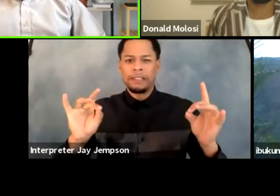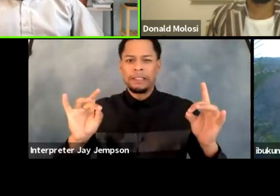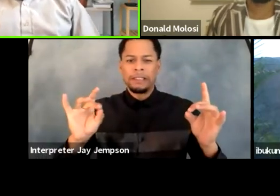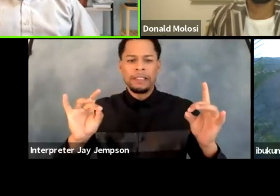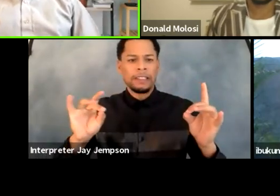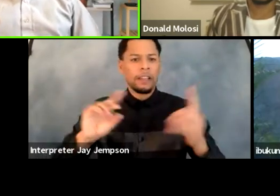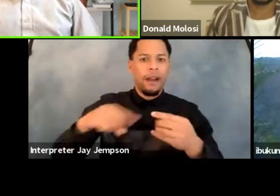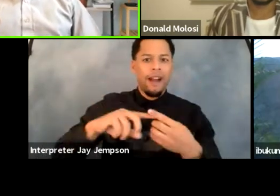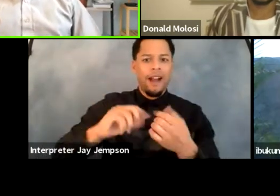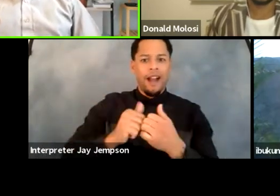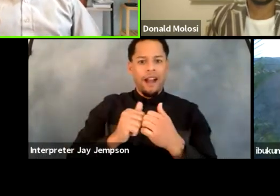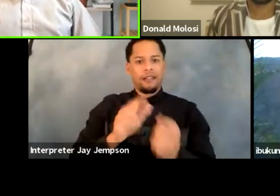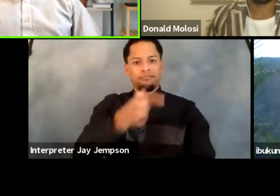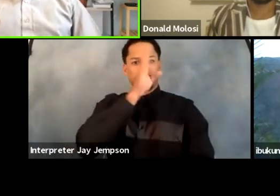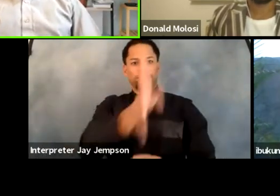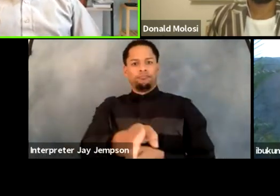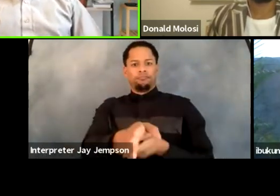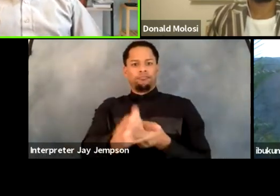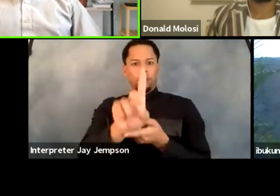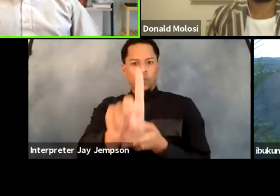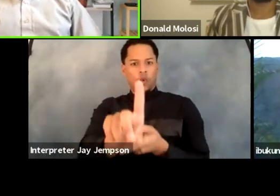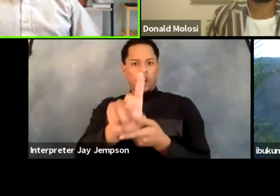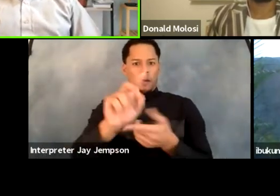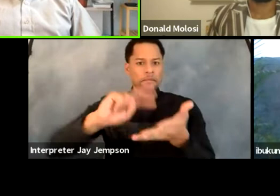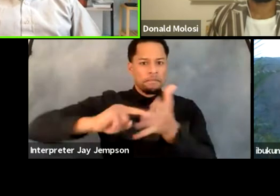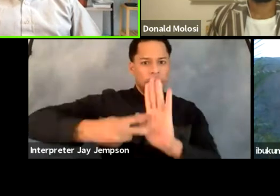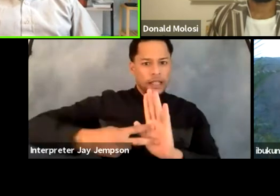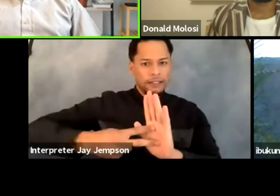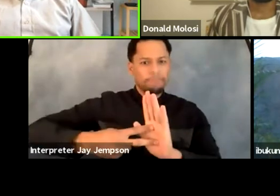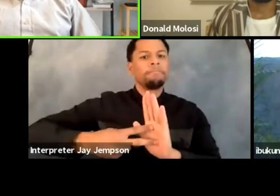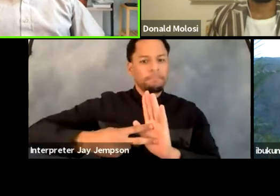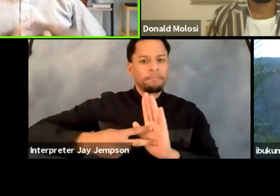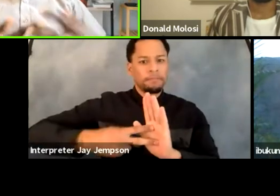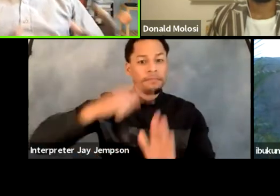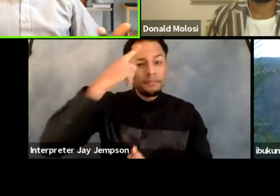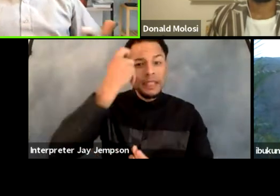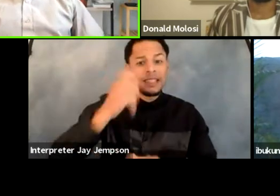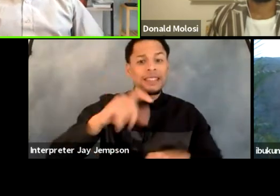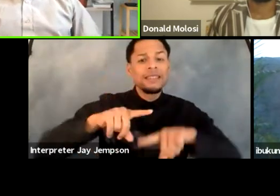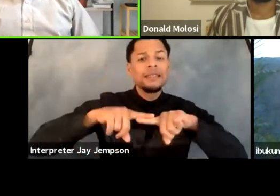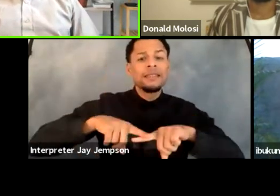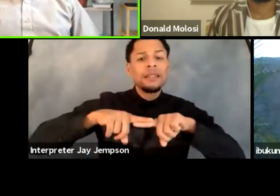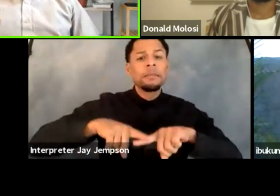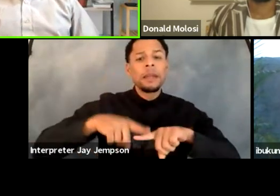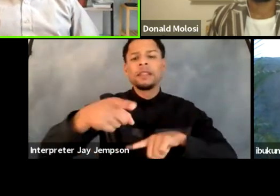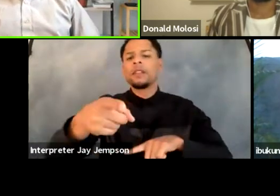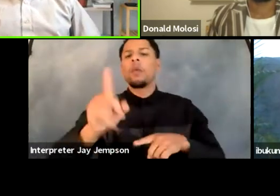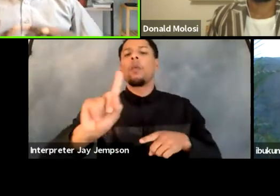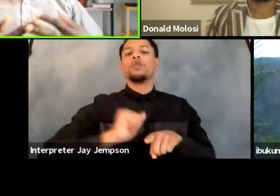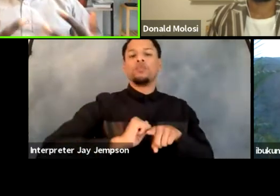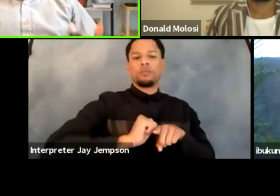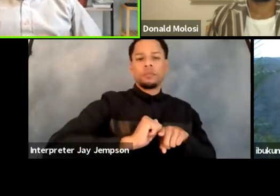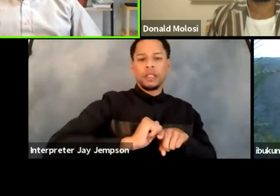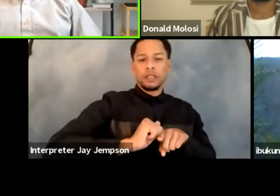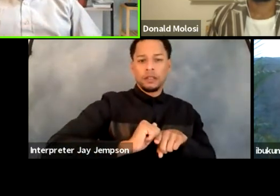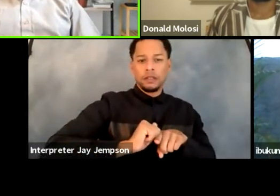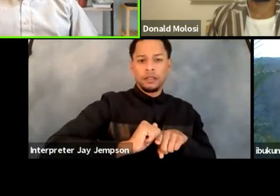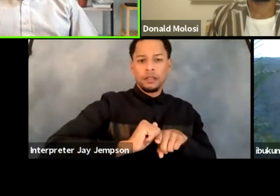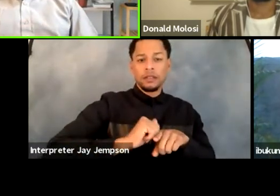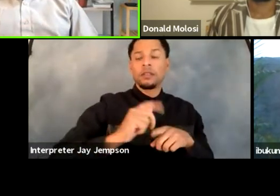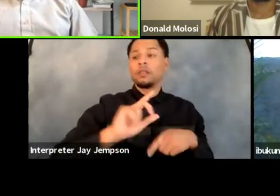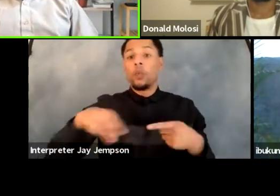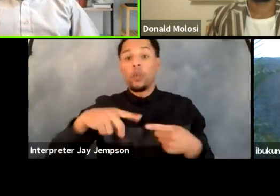some point today. And that's because depending on where you are practicing, the time that